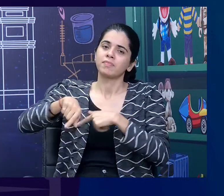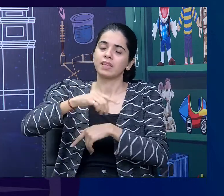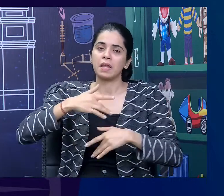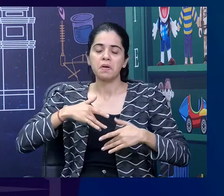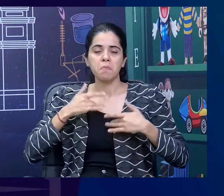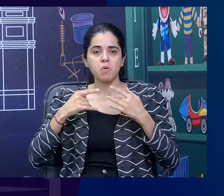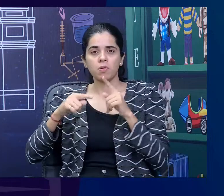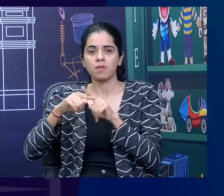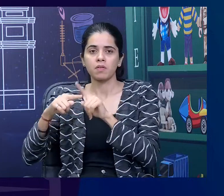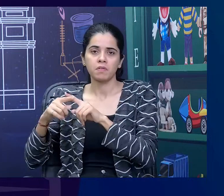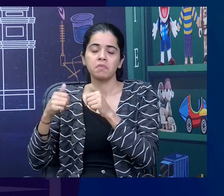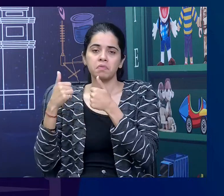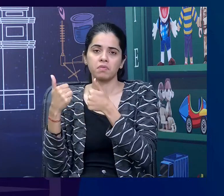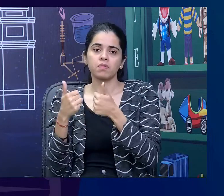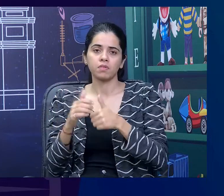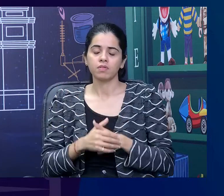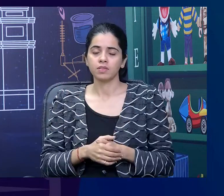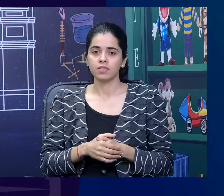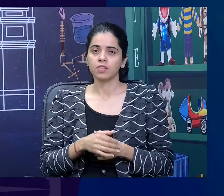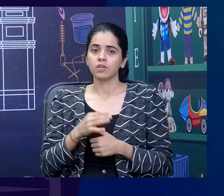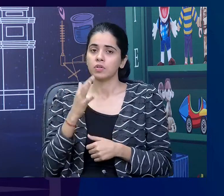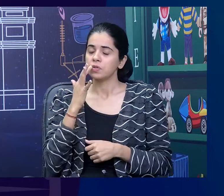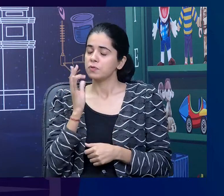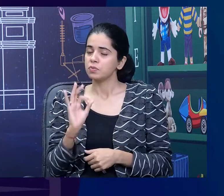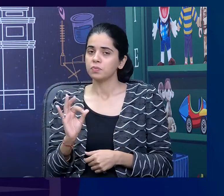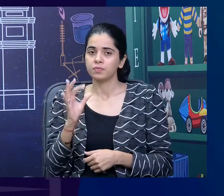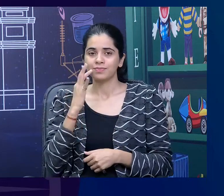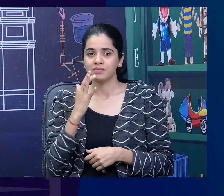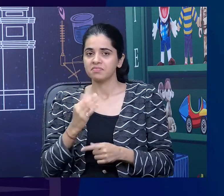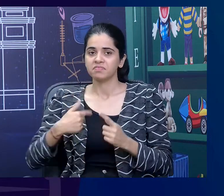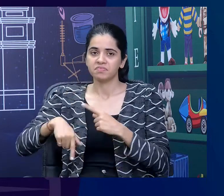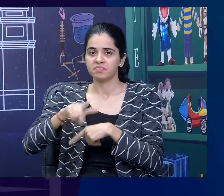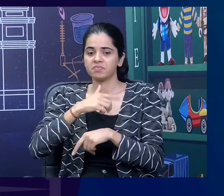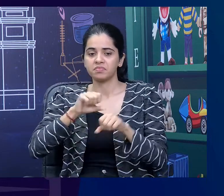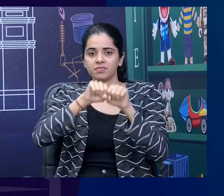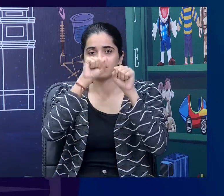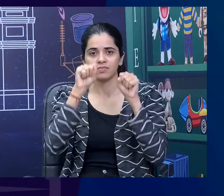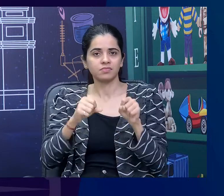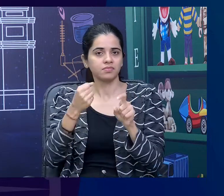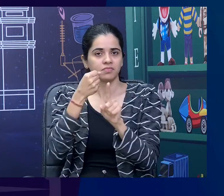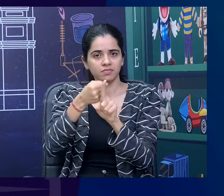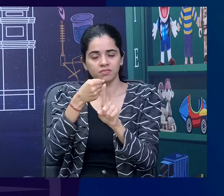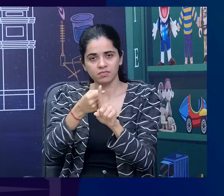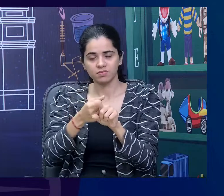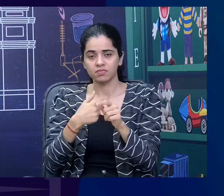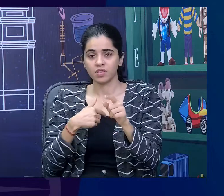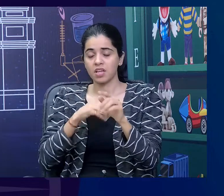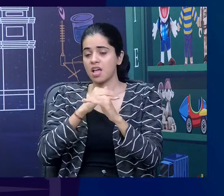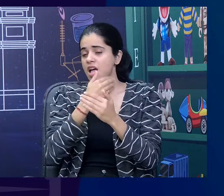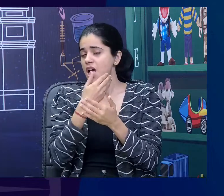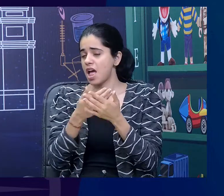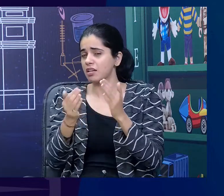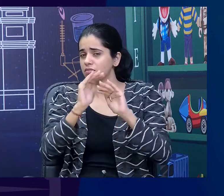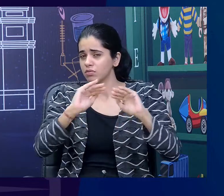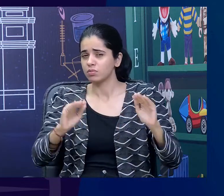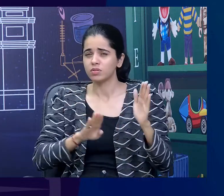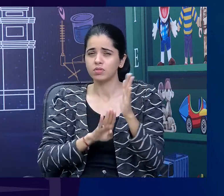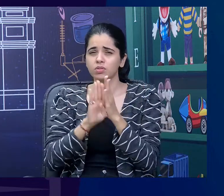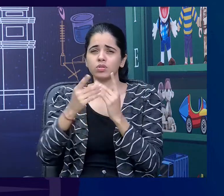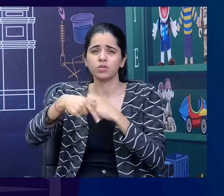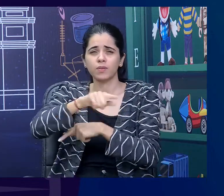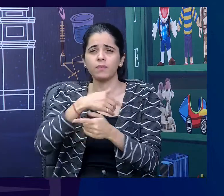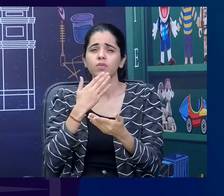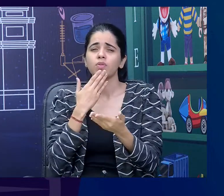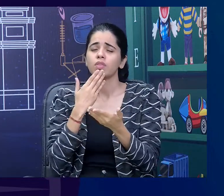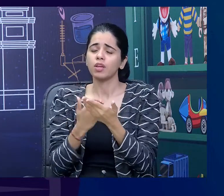good about themselves. Indeed, ma'am. Indeed, it's a systematic approach for overall development of any student. Thank you so very